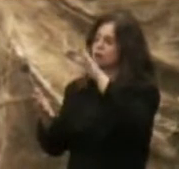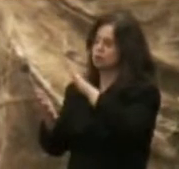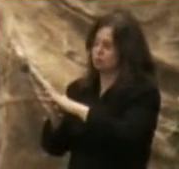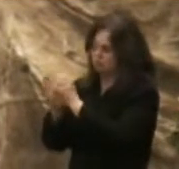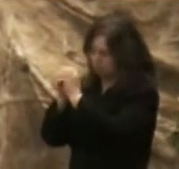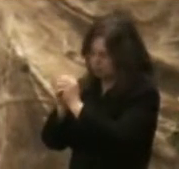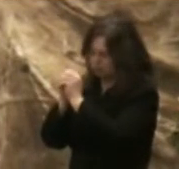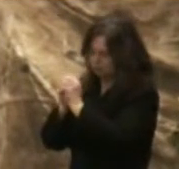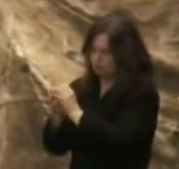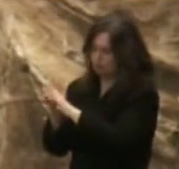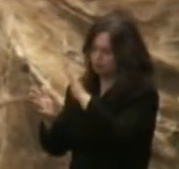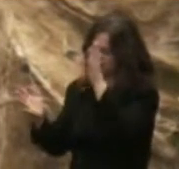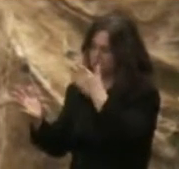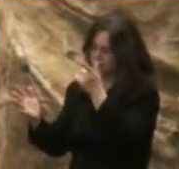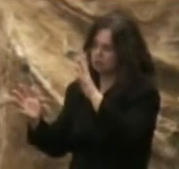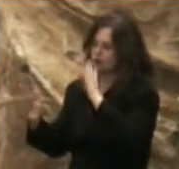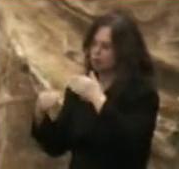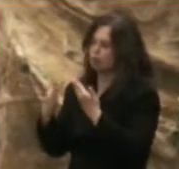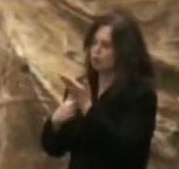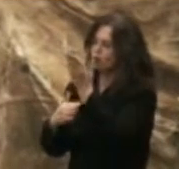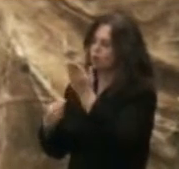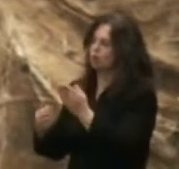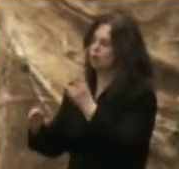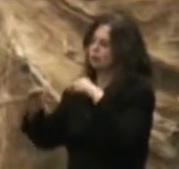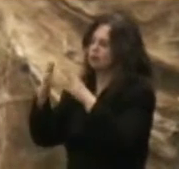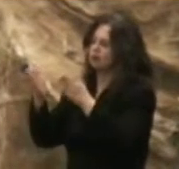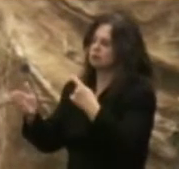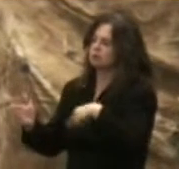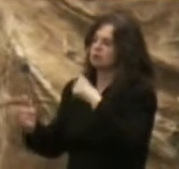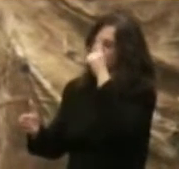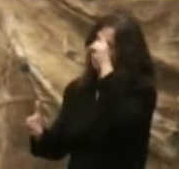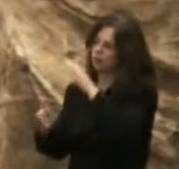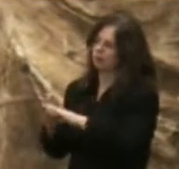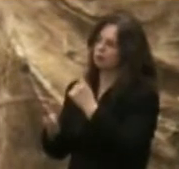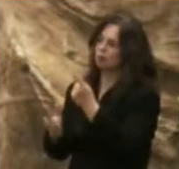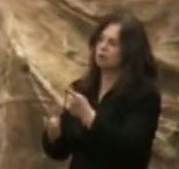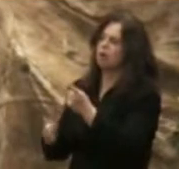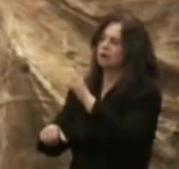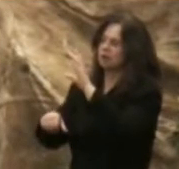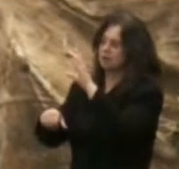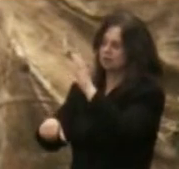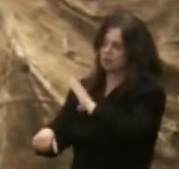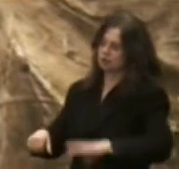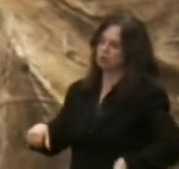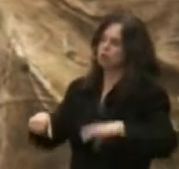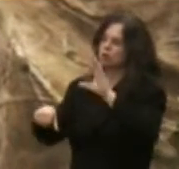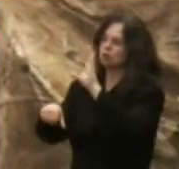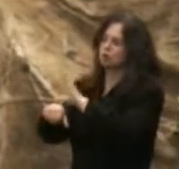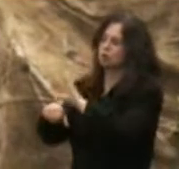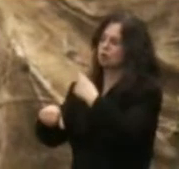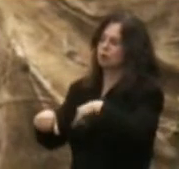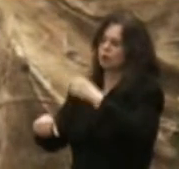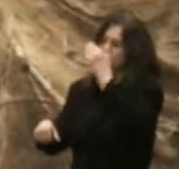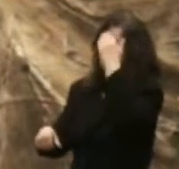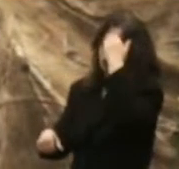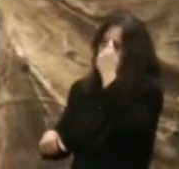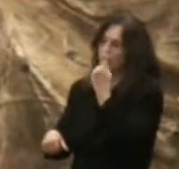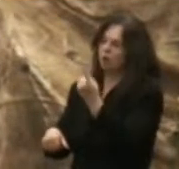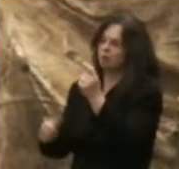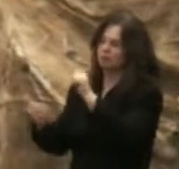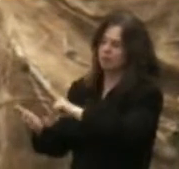has spoken through the prophets. We believe in one holy Catholic and apostolic church. We acknowledge